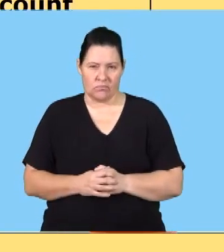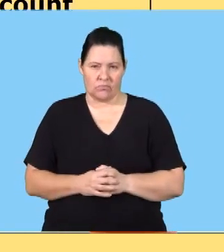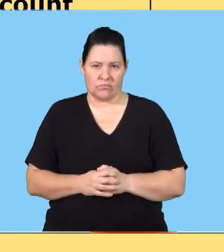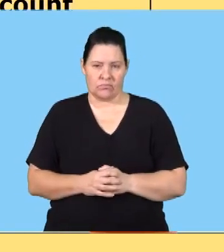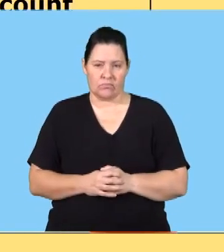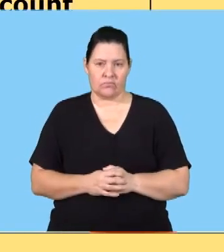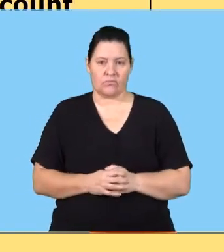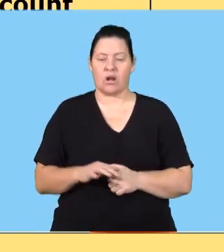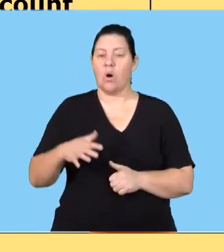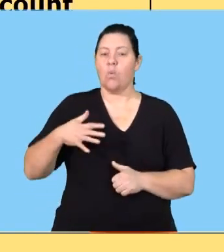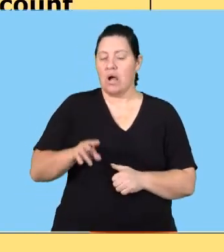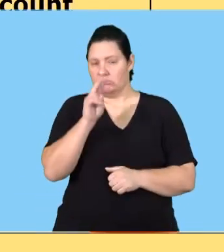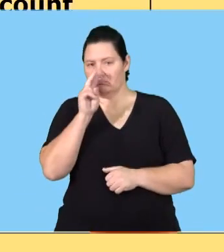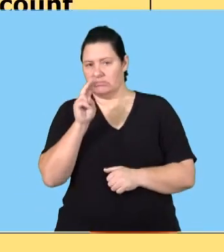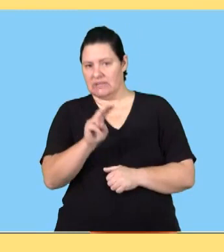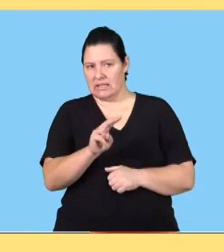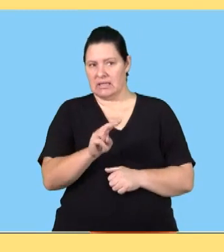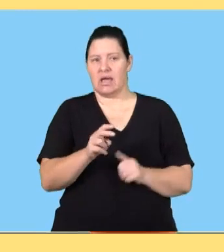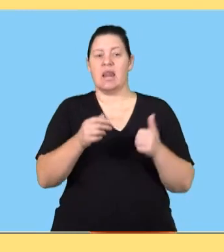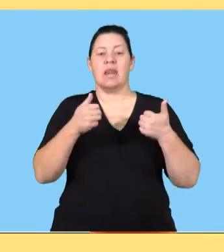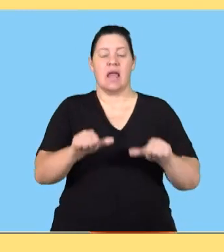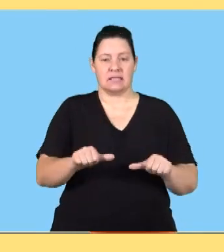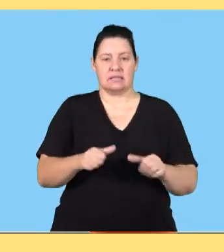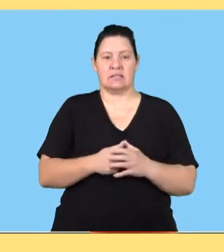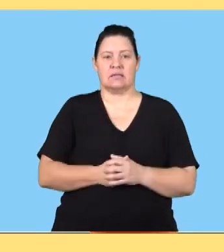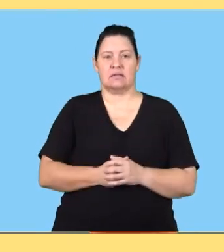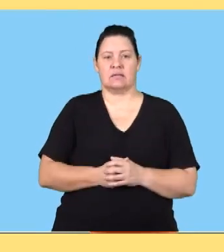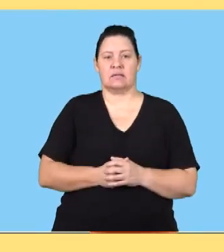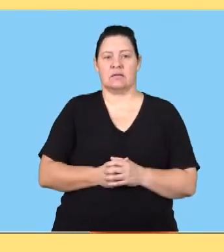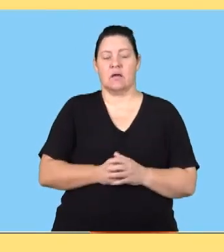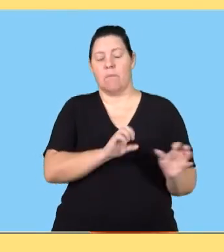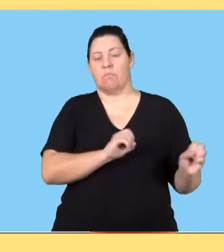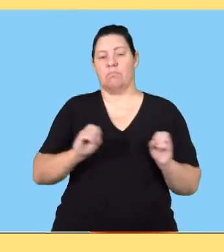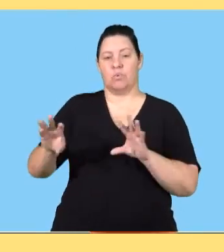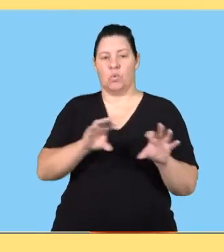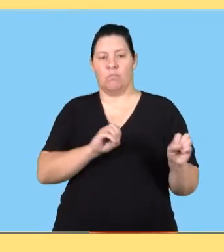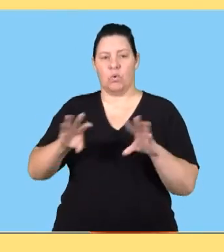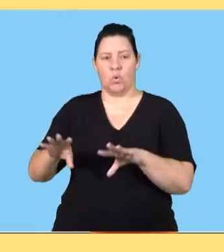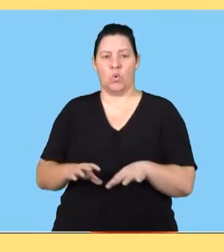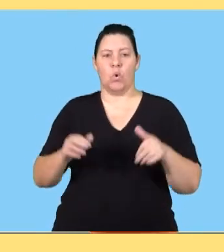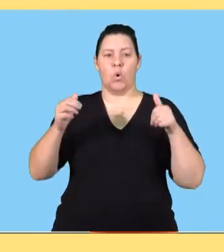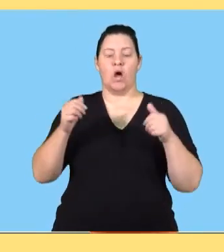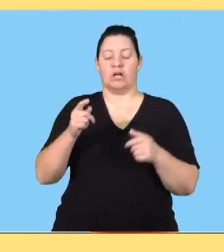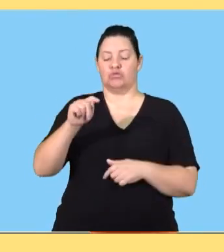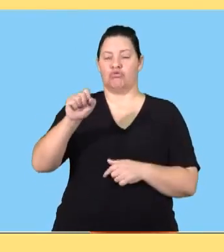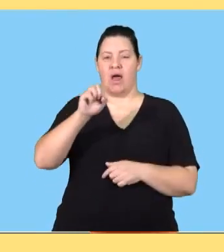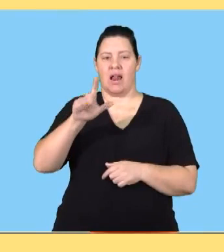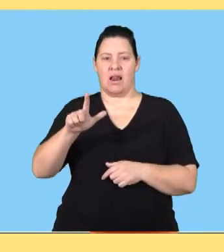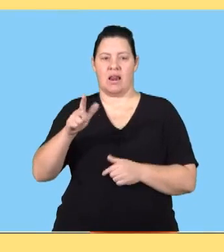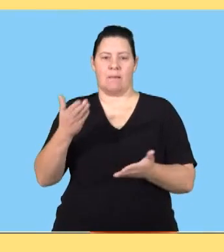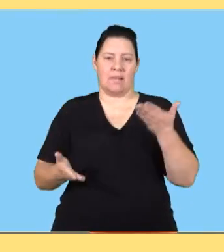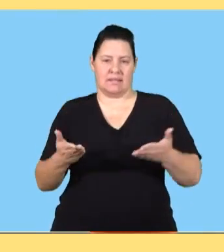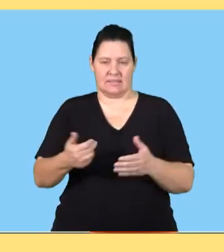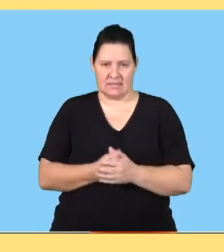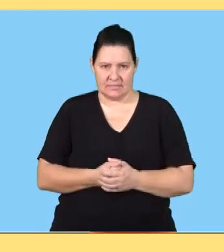Now, dear learners, I want us to see now the next aspect is going to be posting to the trial